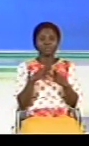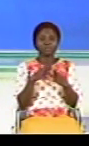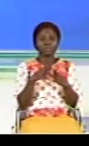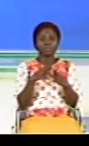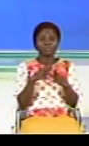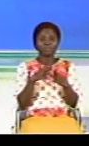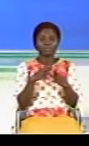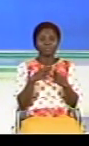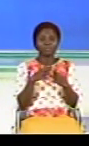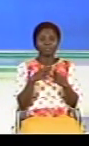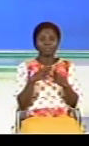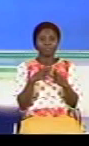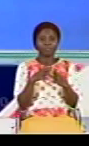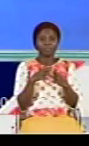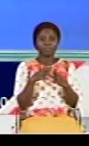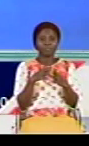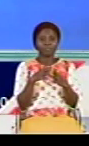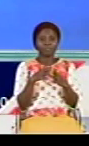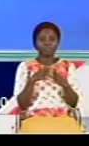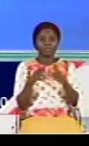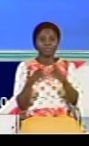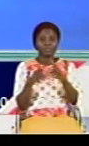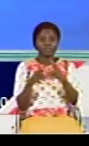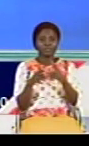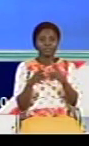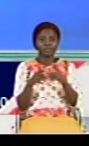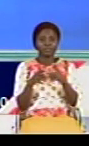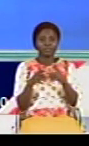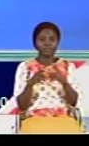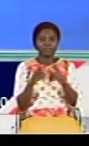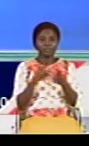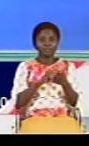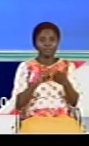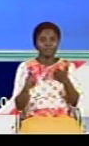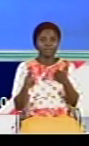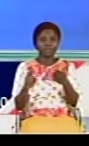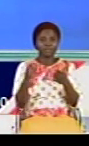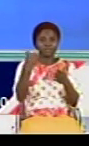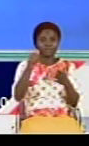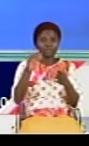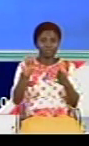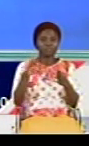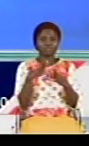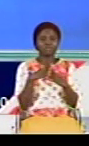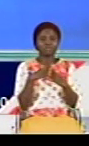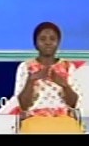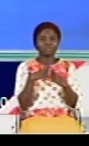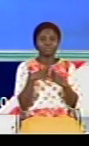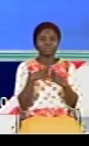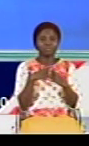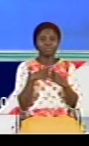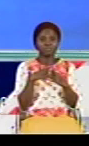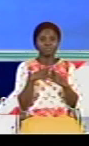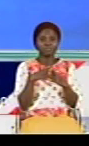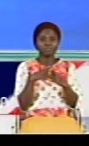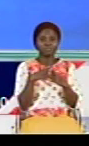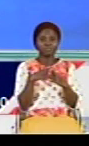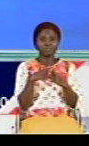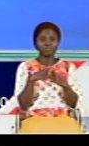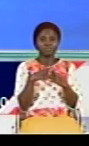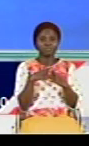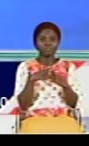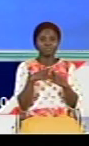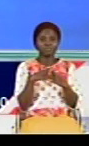from verse 15. John chapter 6, verse 15. But